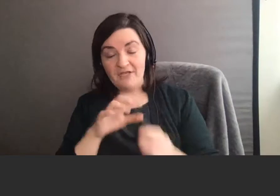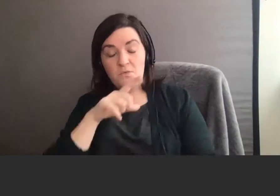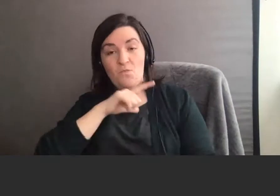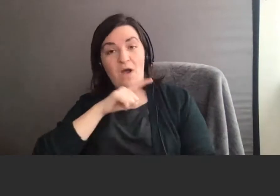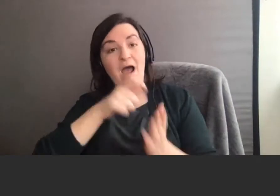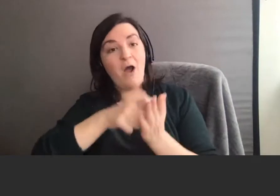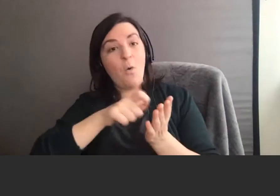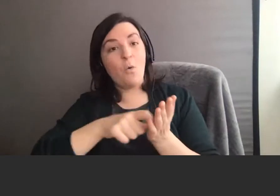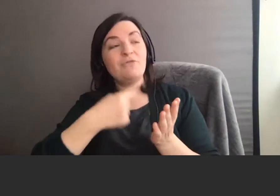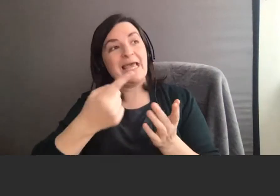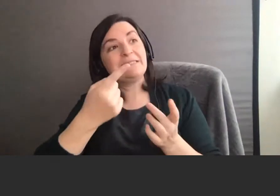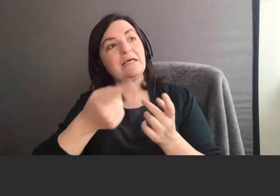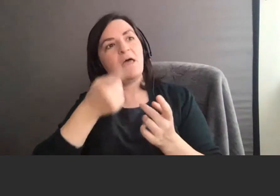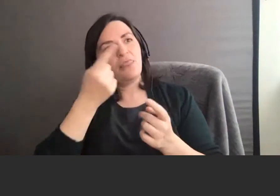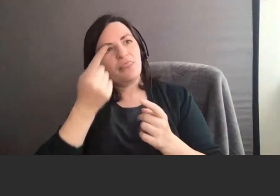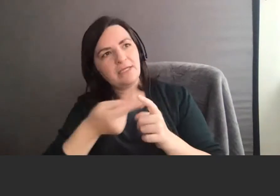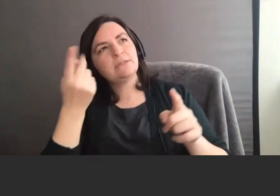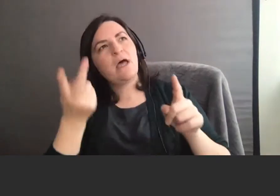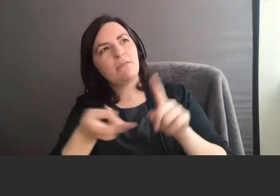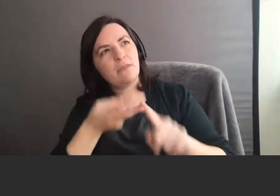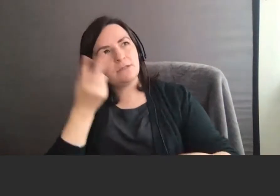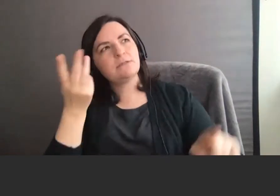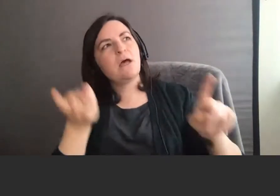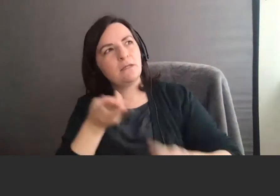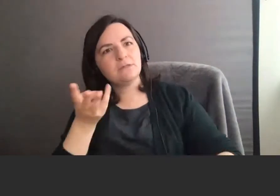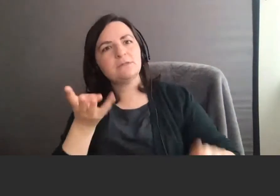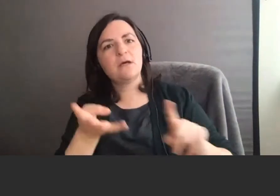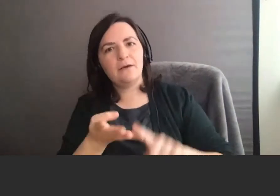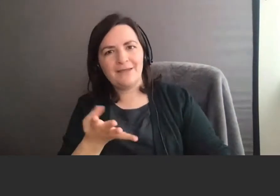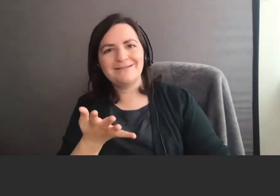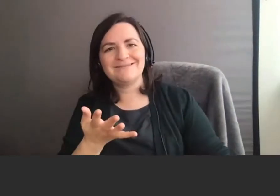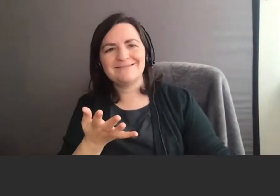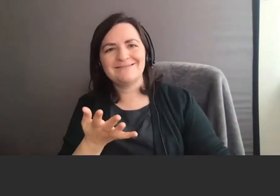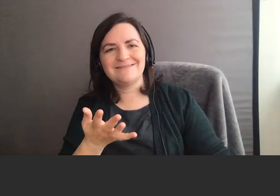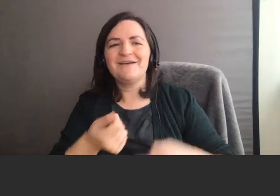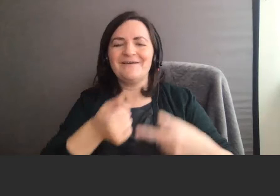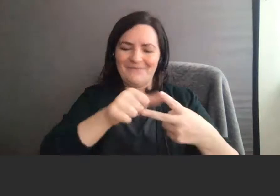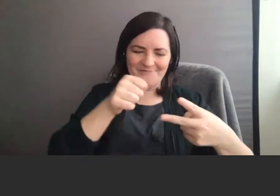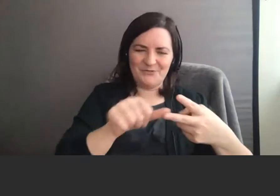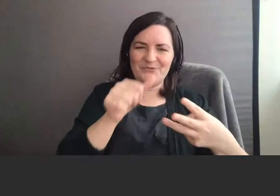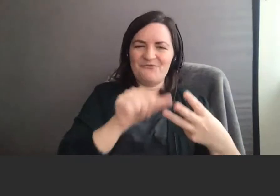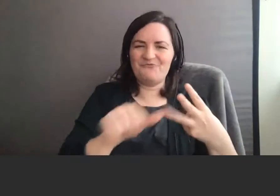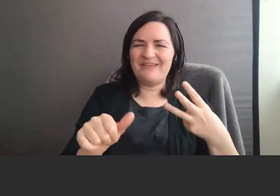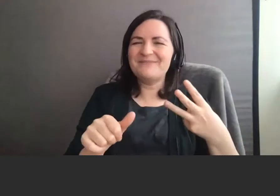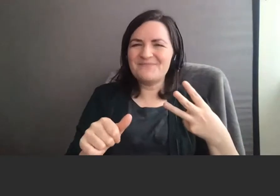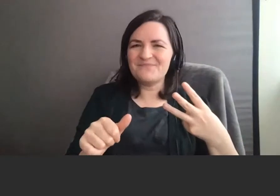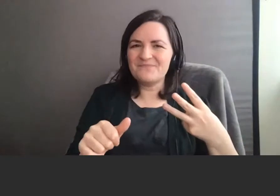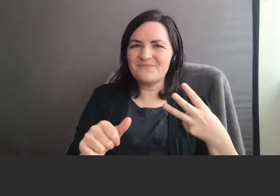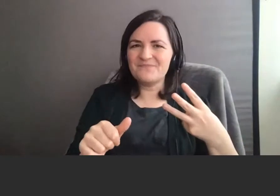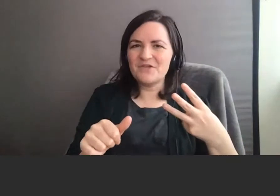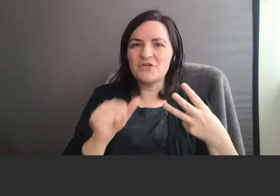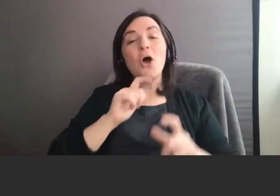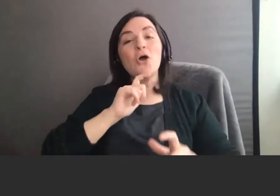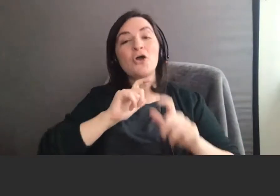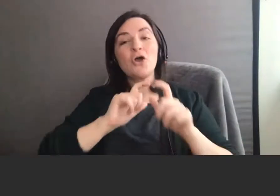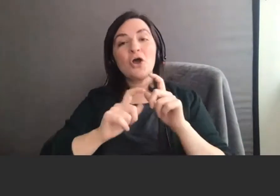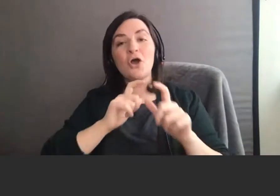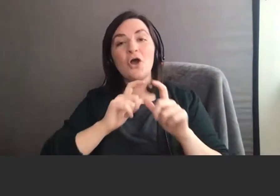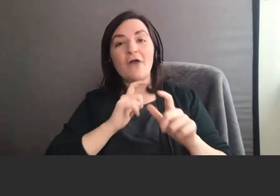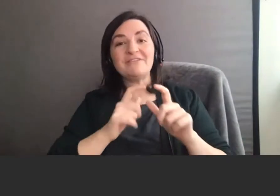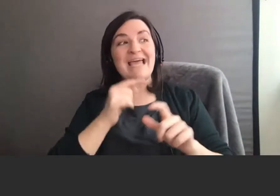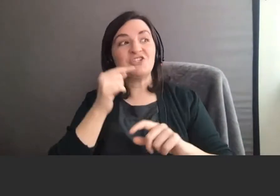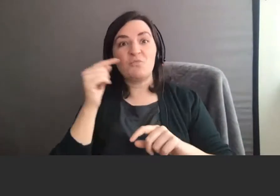this. So your conversation with your supervisor will be about the literature and